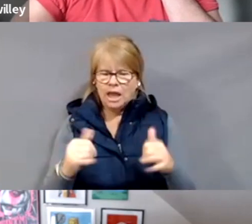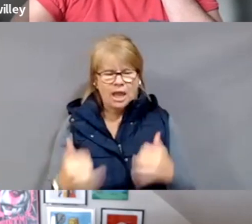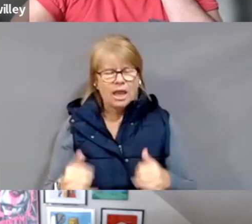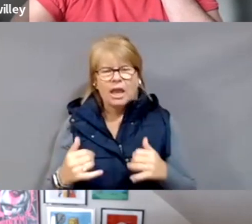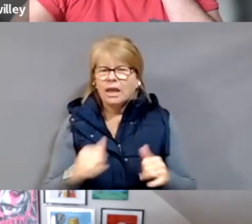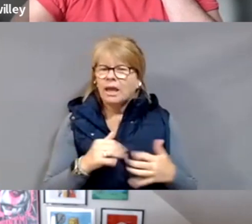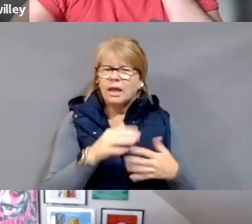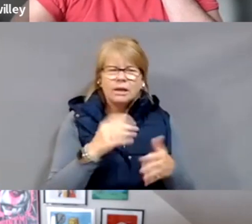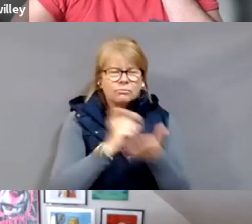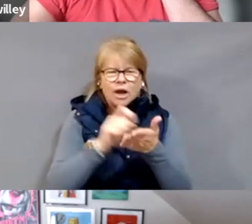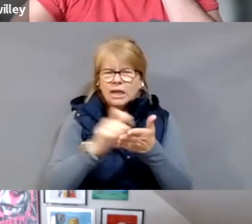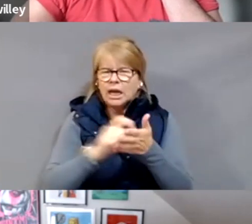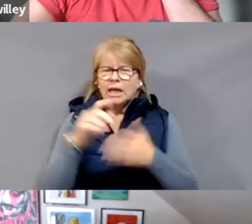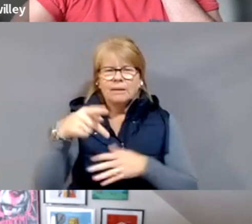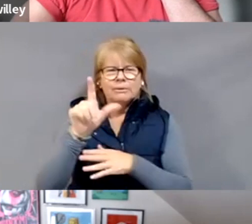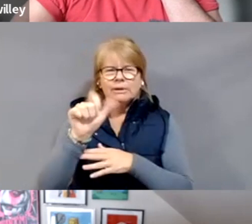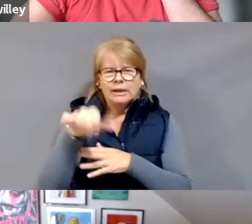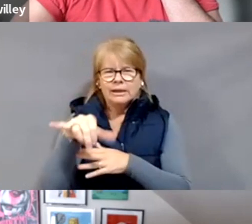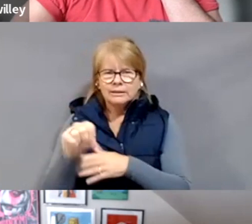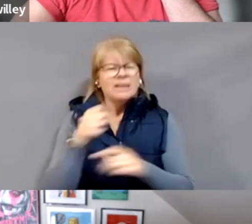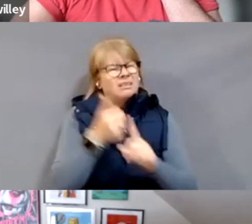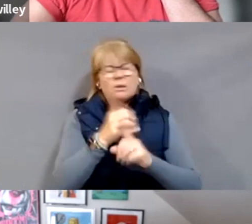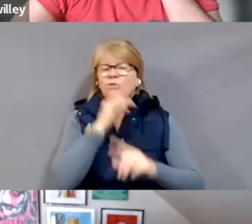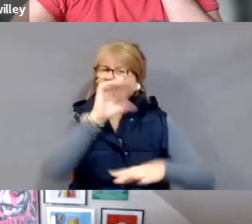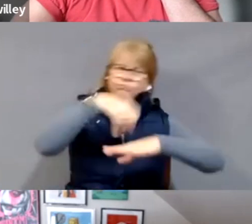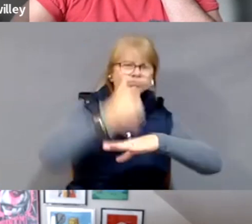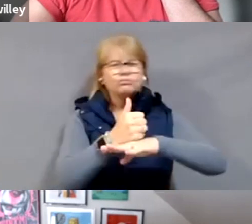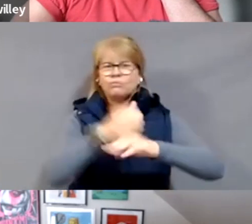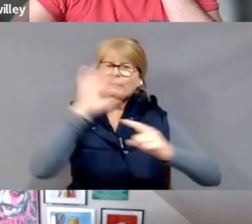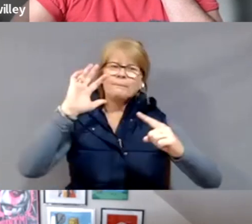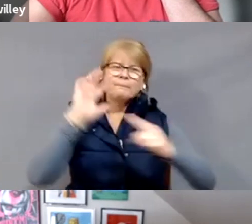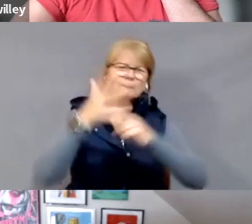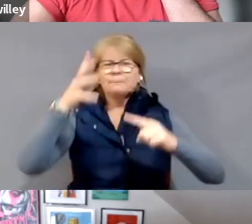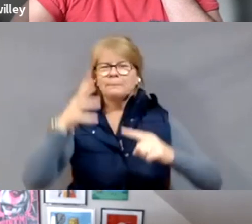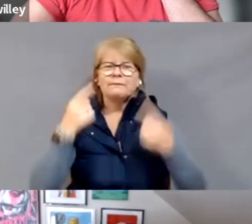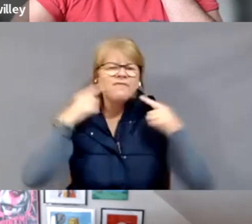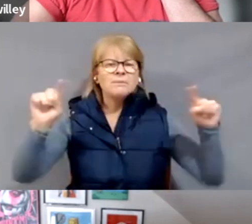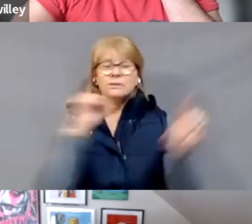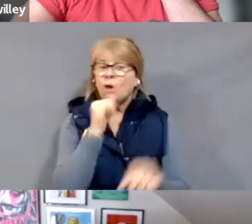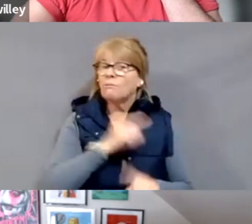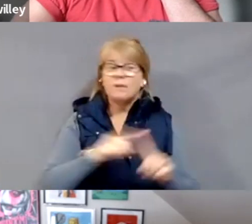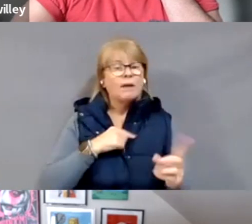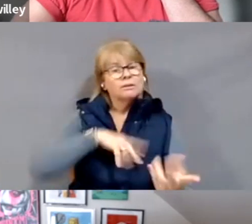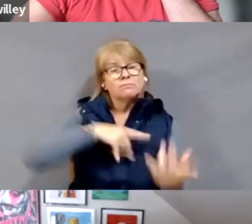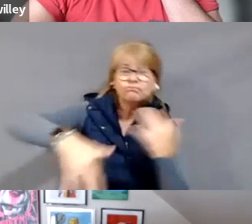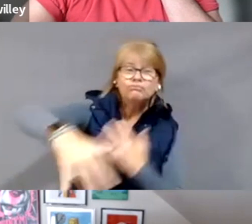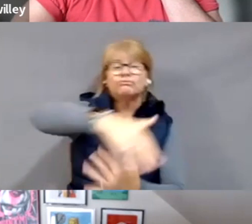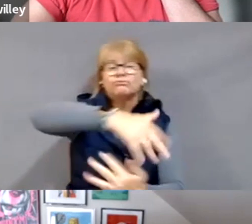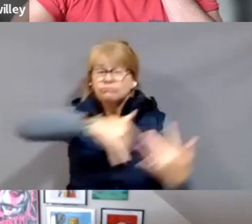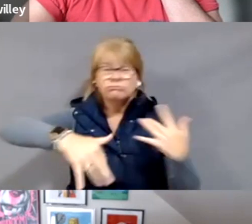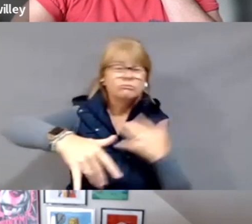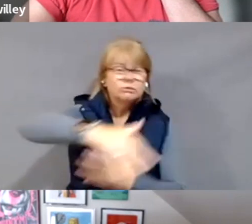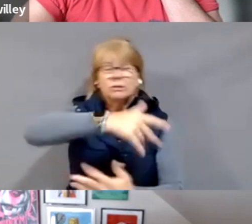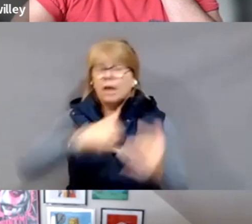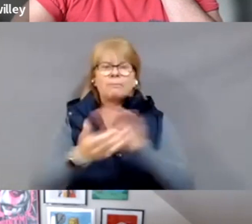scene. They weren't the established either, and they were all making plays. And I just started to hang out in that room more and more until finally I got to be an